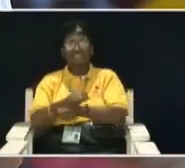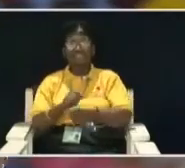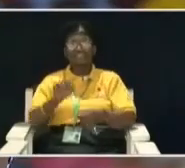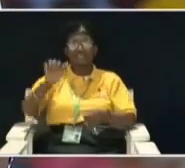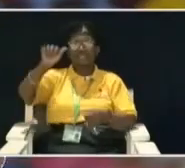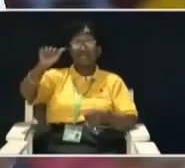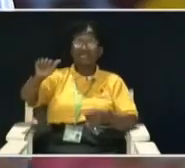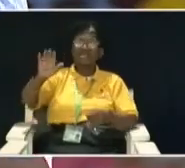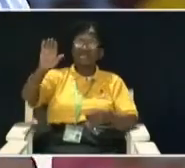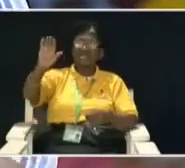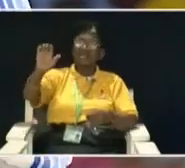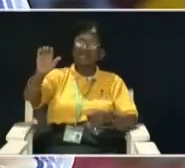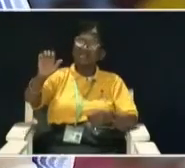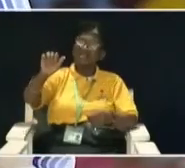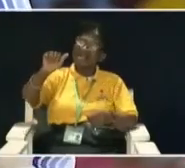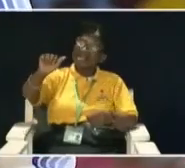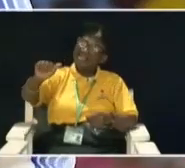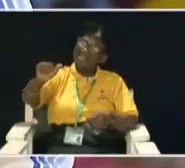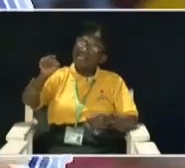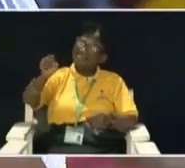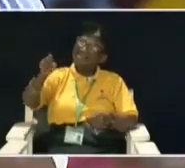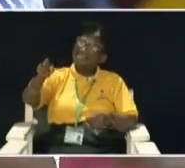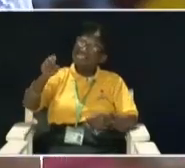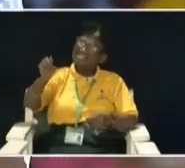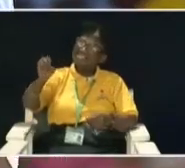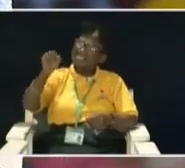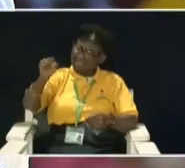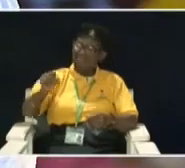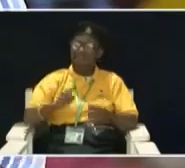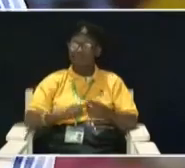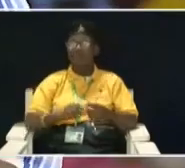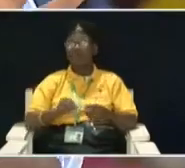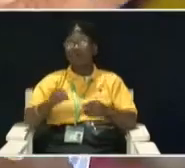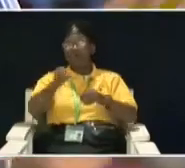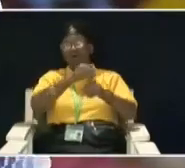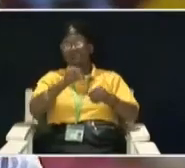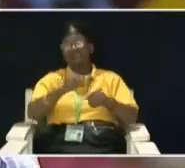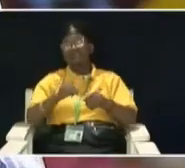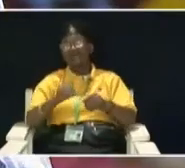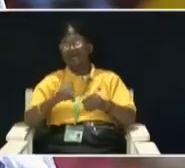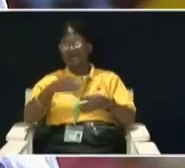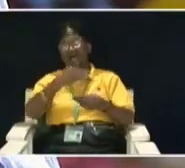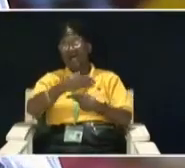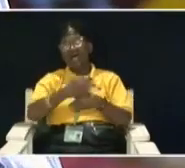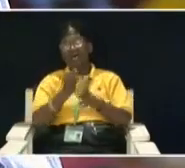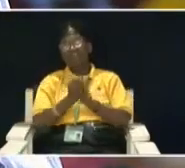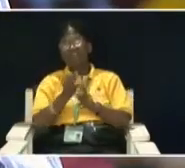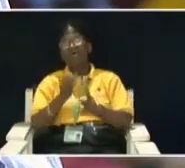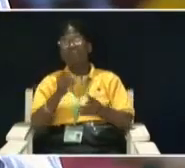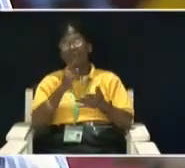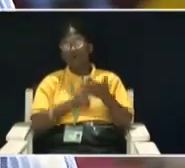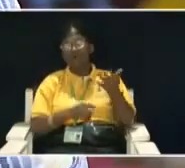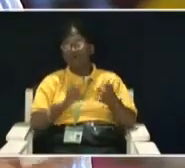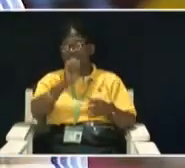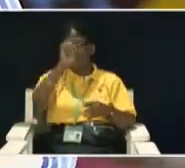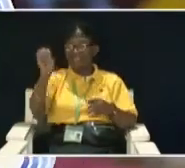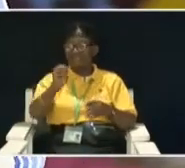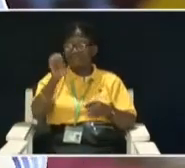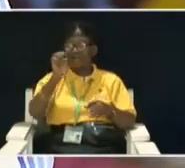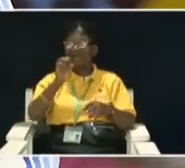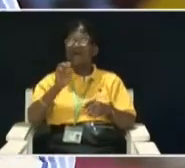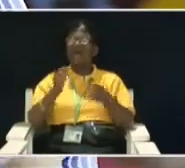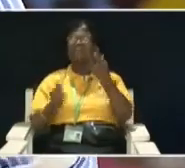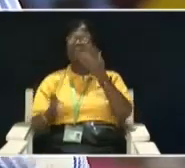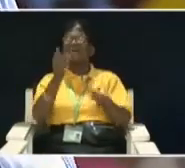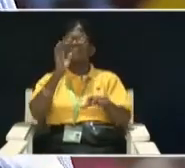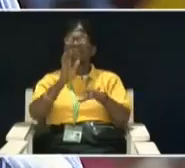Whatever fire has touched, it deals with it permanently. That is